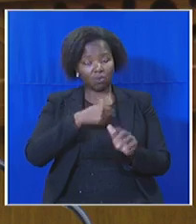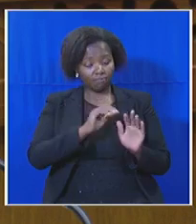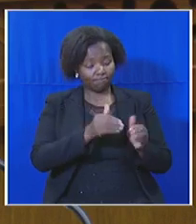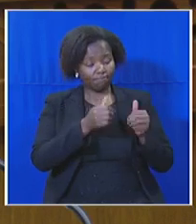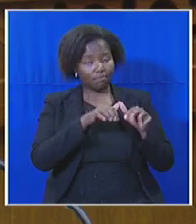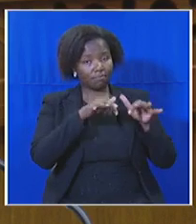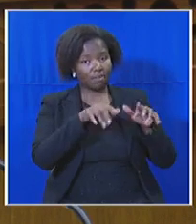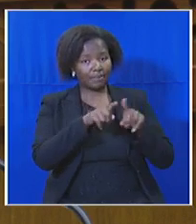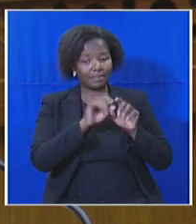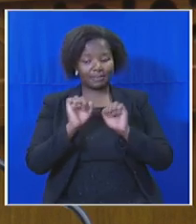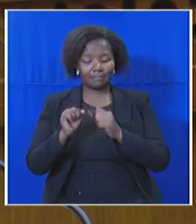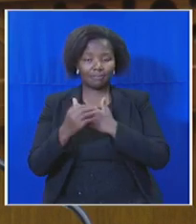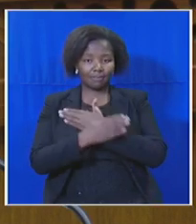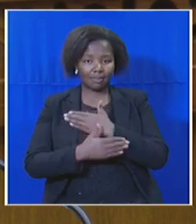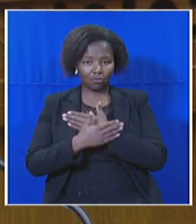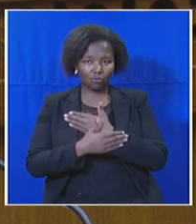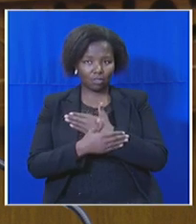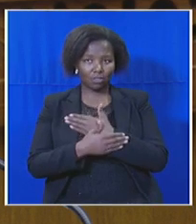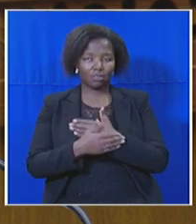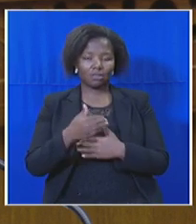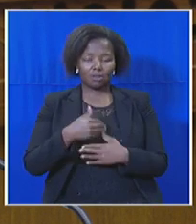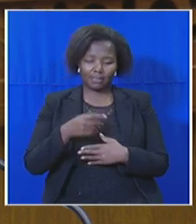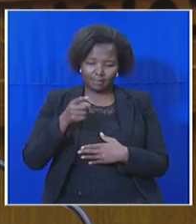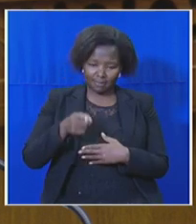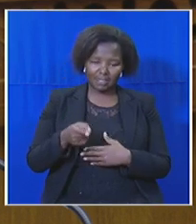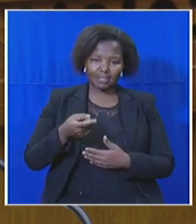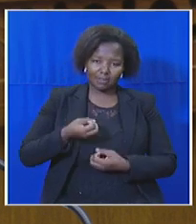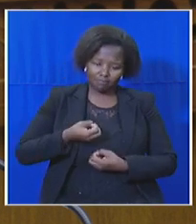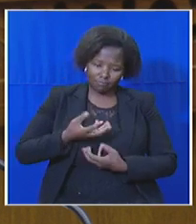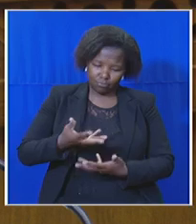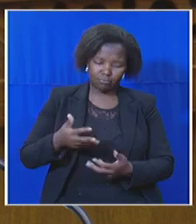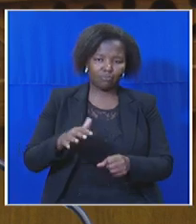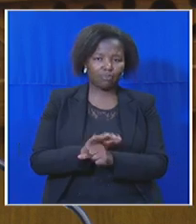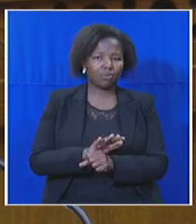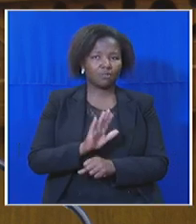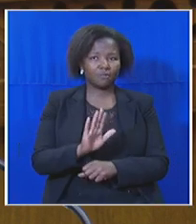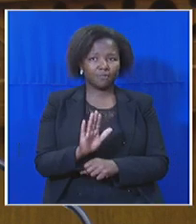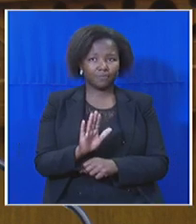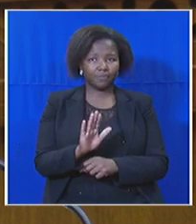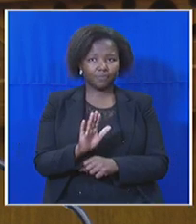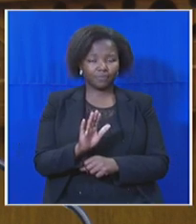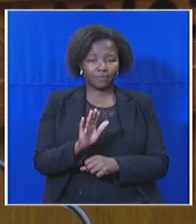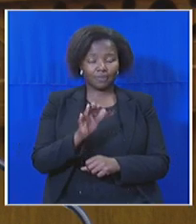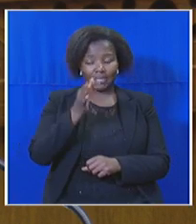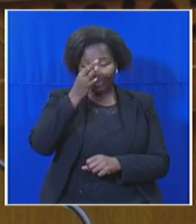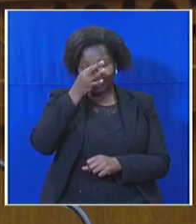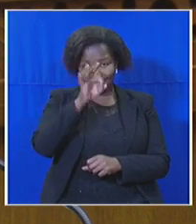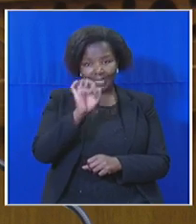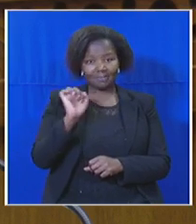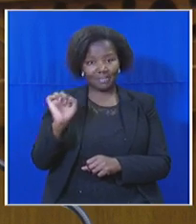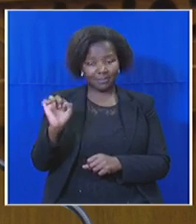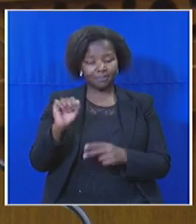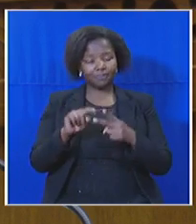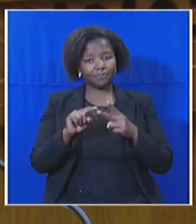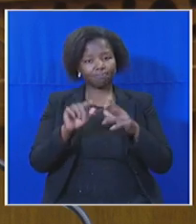their country, we shall give our all. Government, and indeed the entirety of our